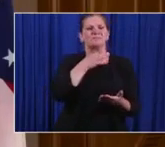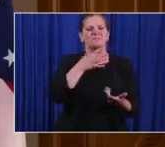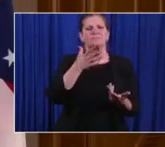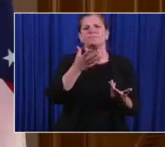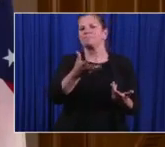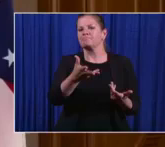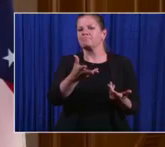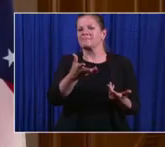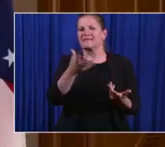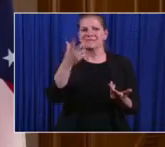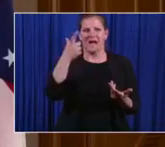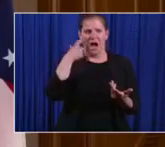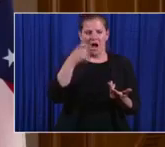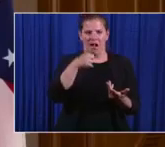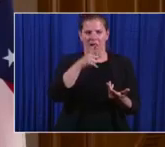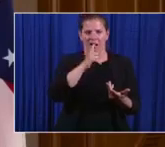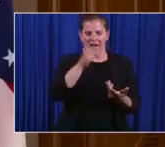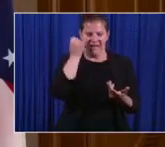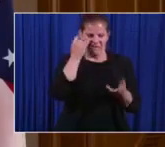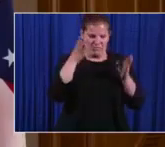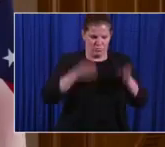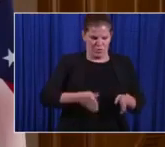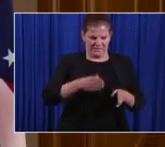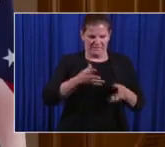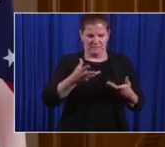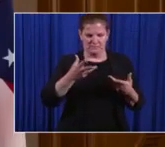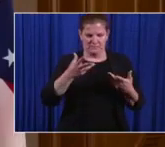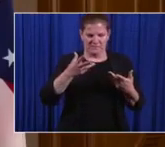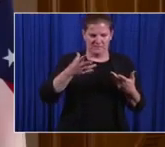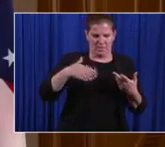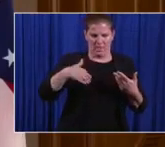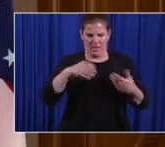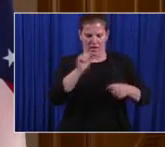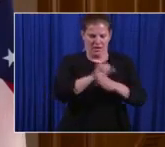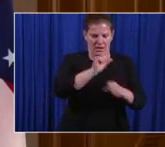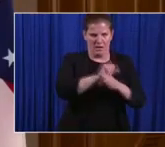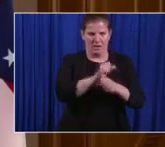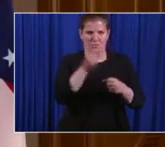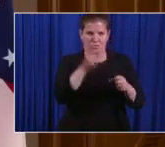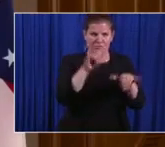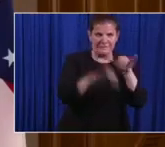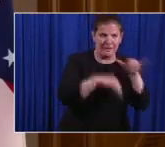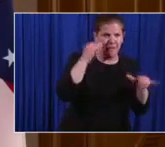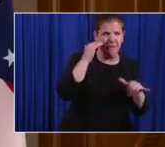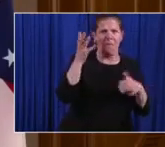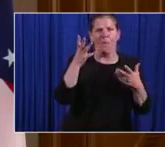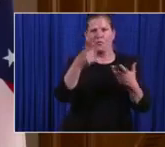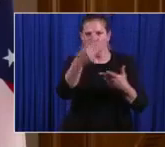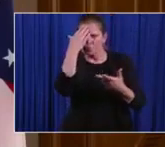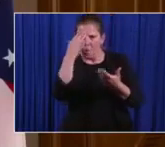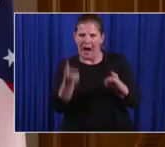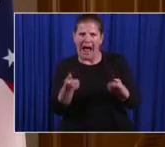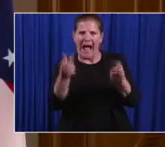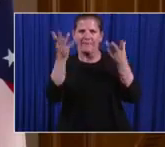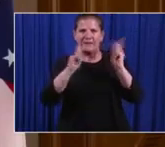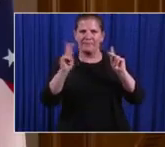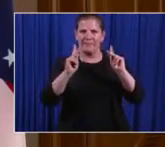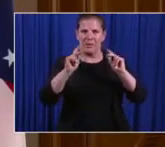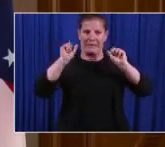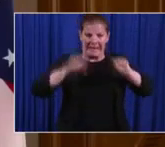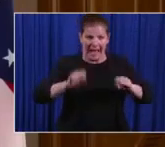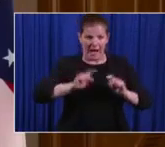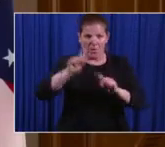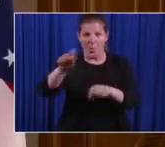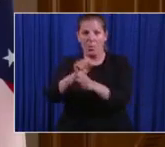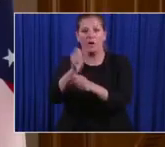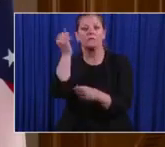on unemployment versus working? Do you know how many Ohioans can't work because as soon as their child shows the